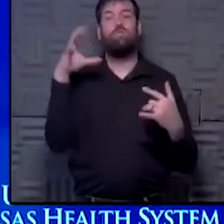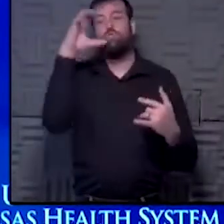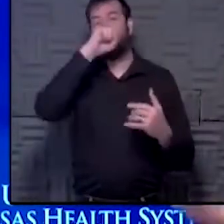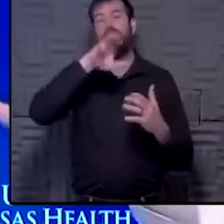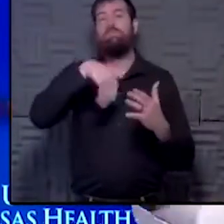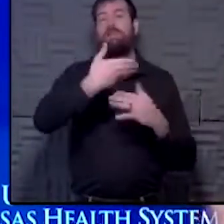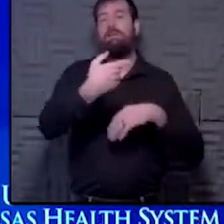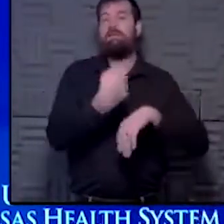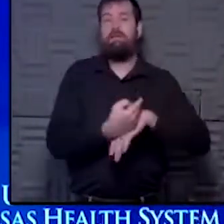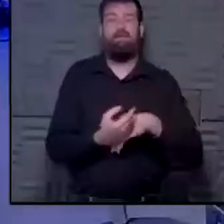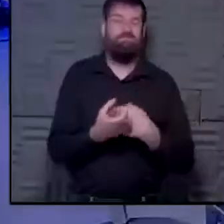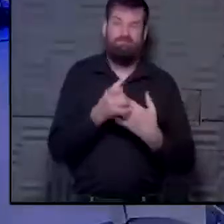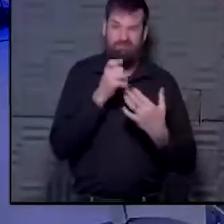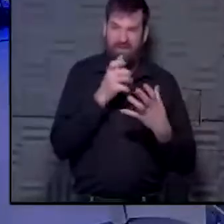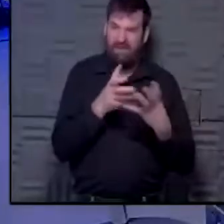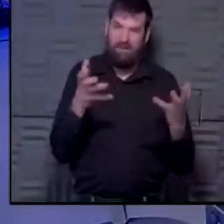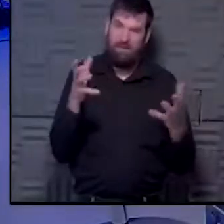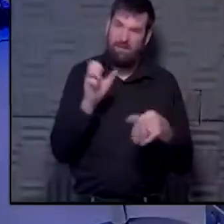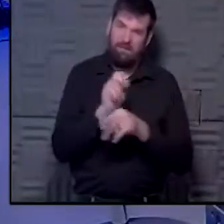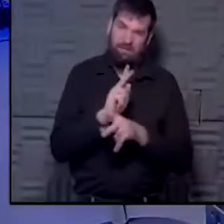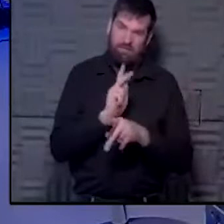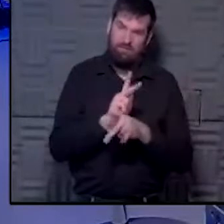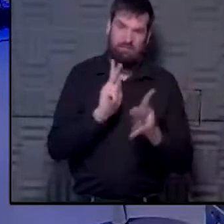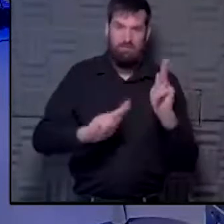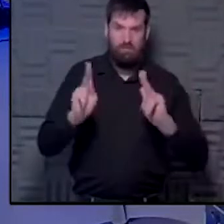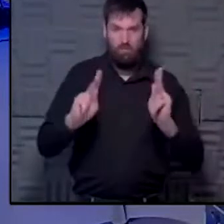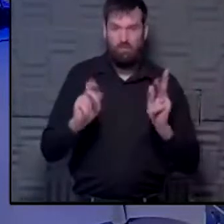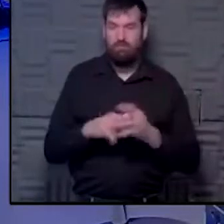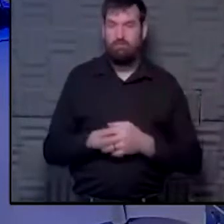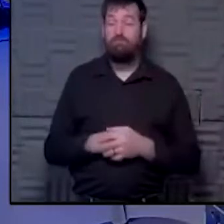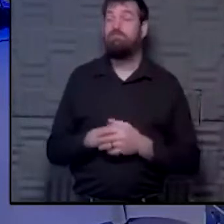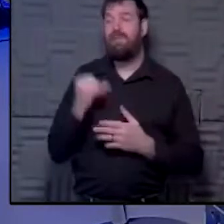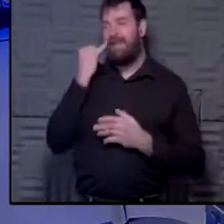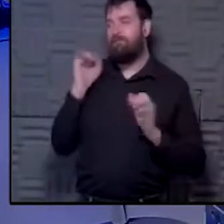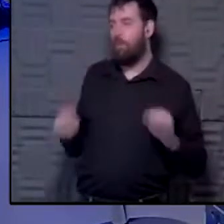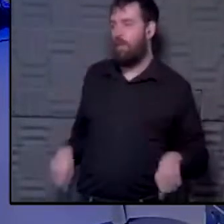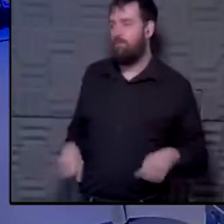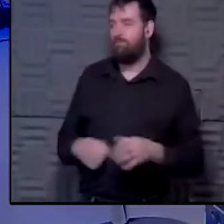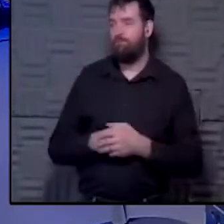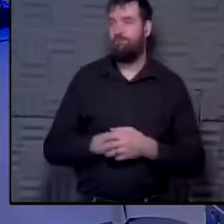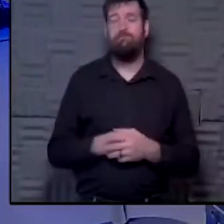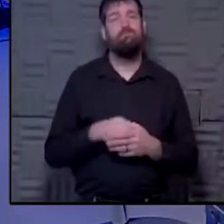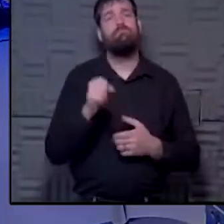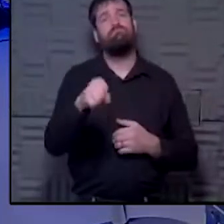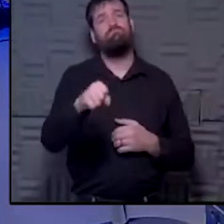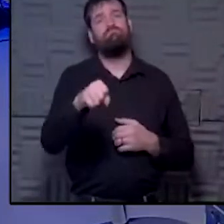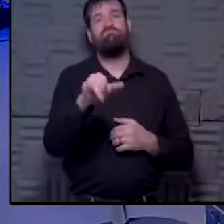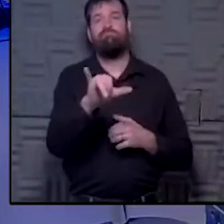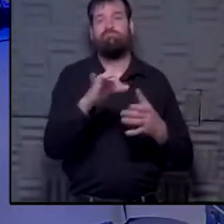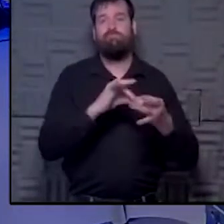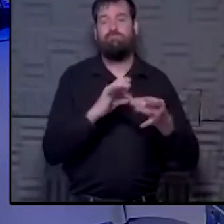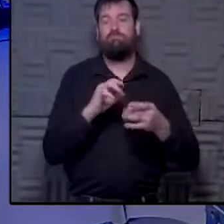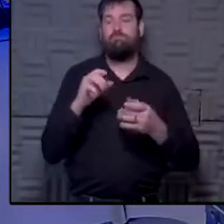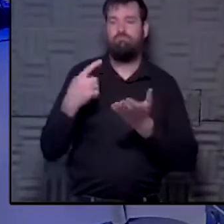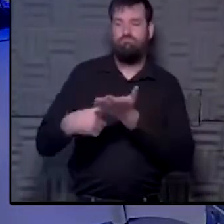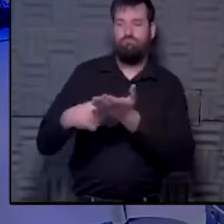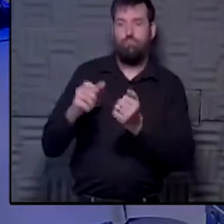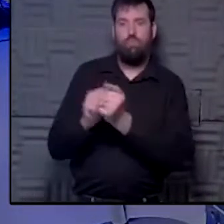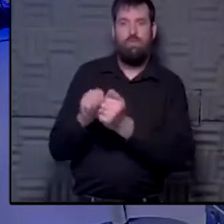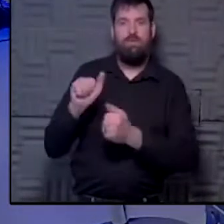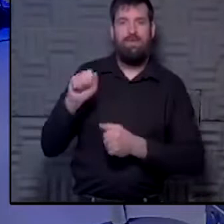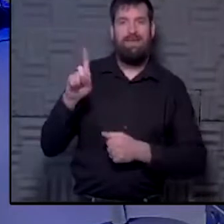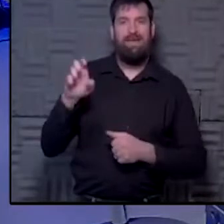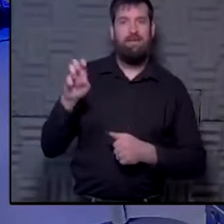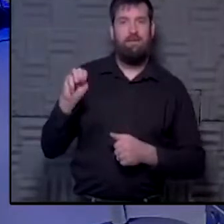the following day. I think that would be the other alternative, if you're in a position where you can do that. Yeah, and like you said, in talking with Adam Meyer, we found that a